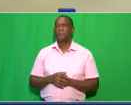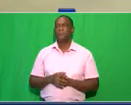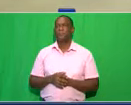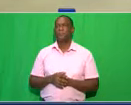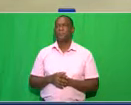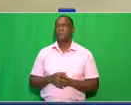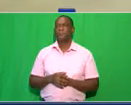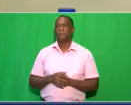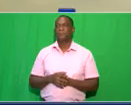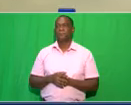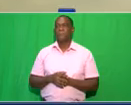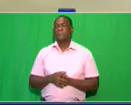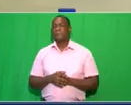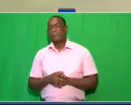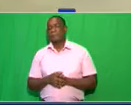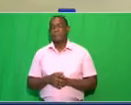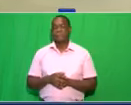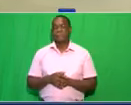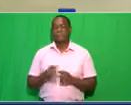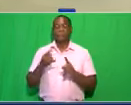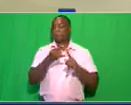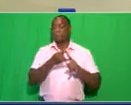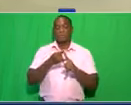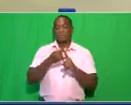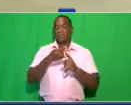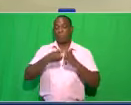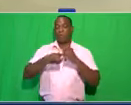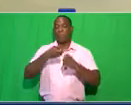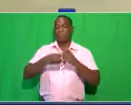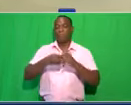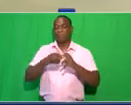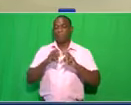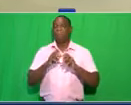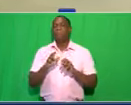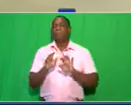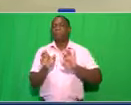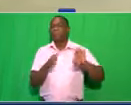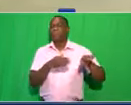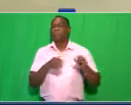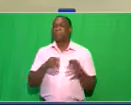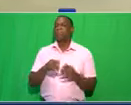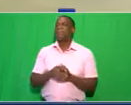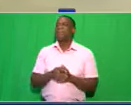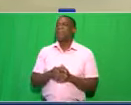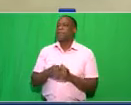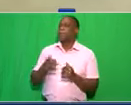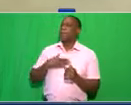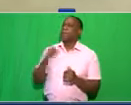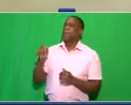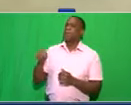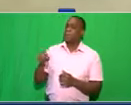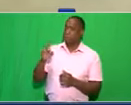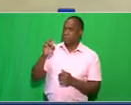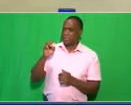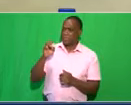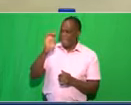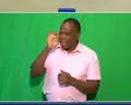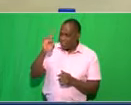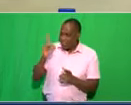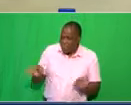We're still working out the kinks in that, and Michelle can come in at any point in time, but the question that I've asked, is education important? And